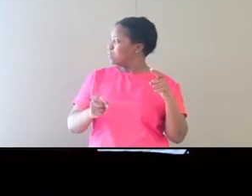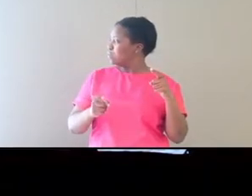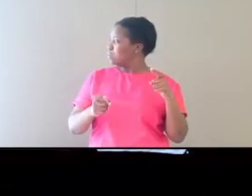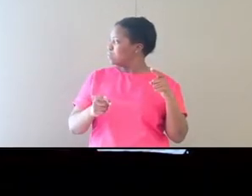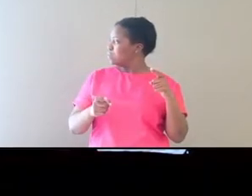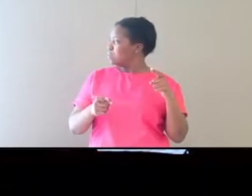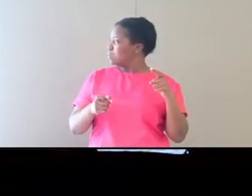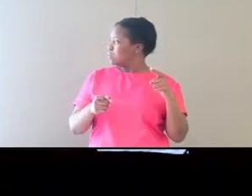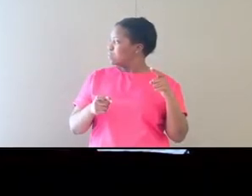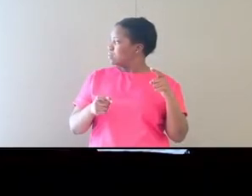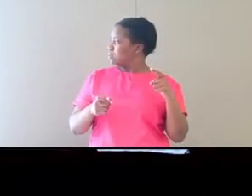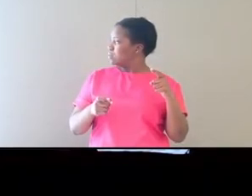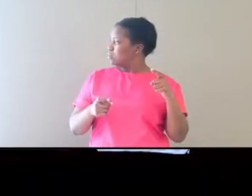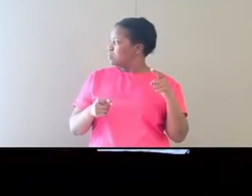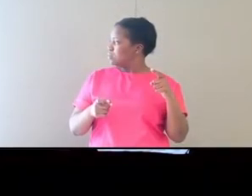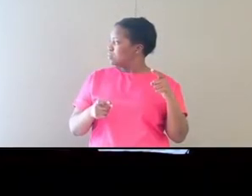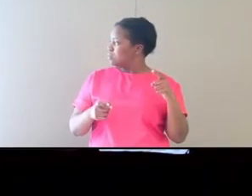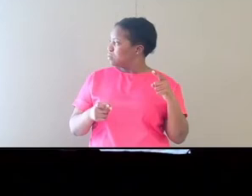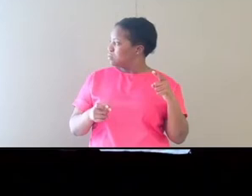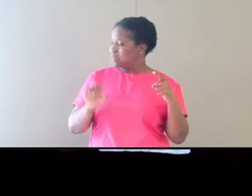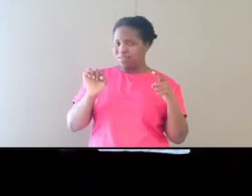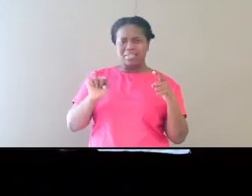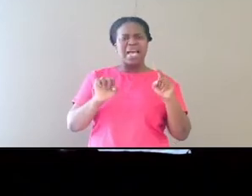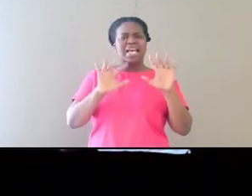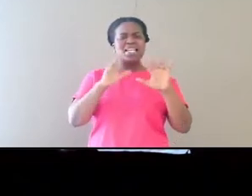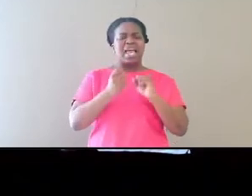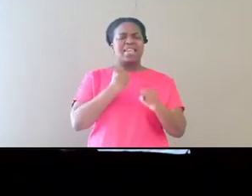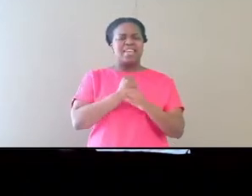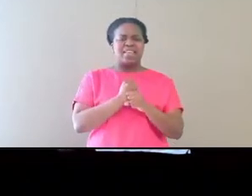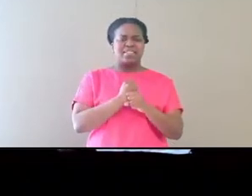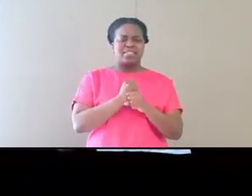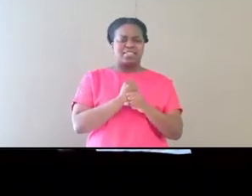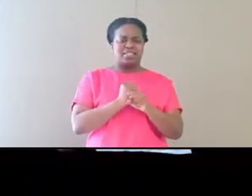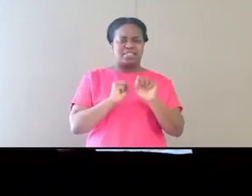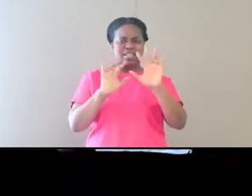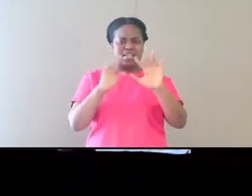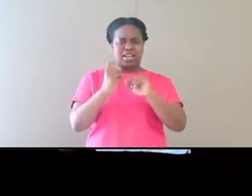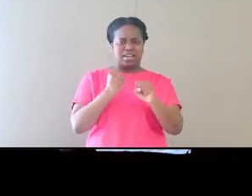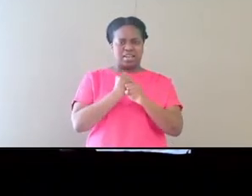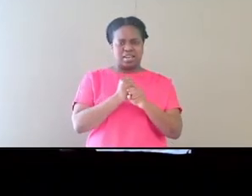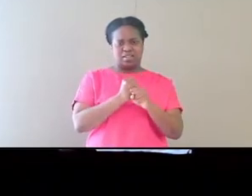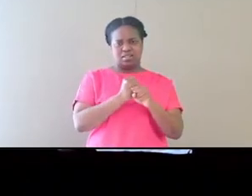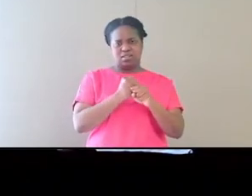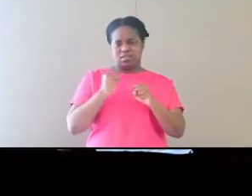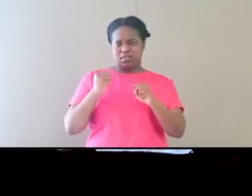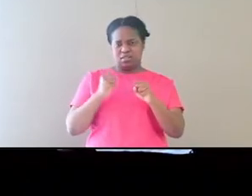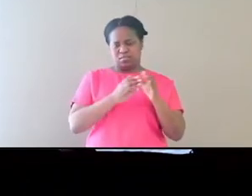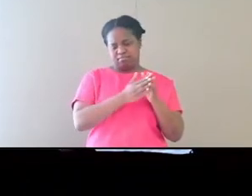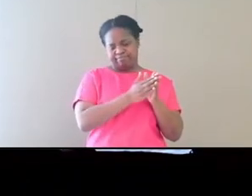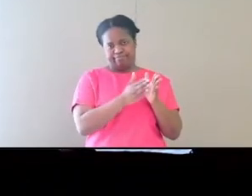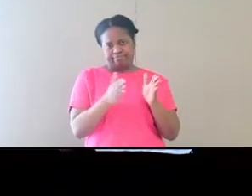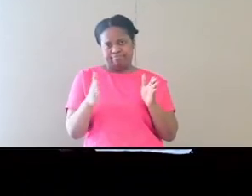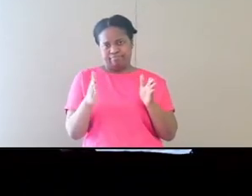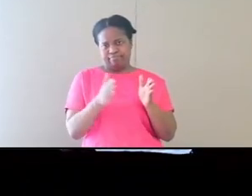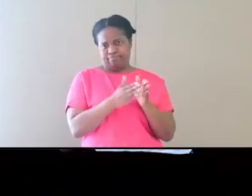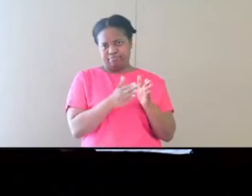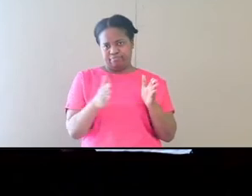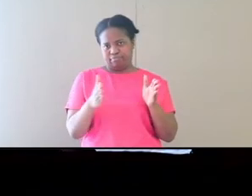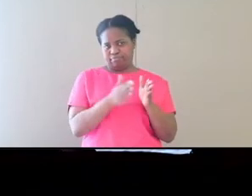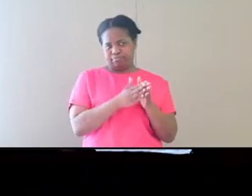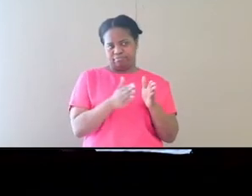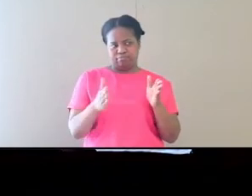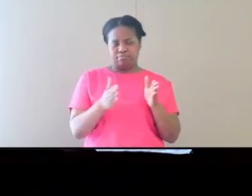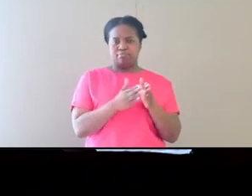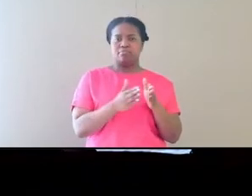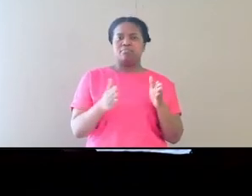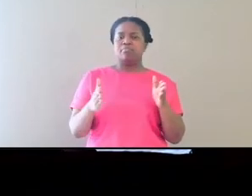here just from basically a 10 year period of that rapid uptake, when the number of beneficiaries